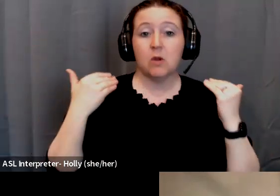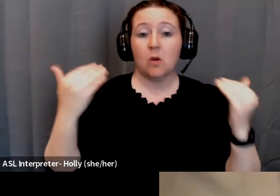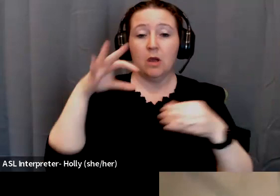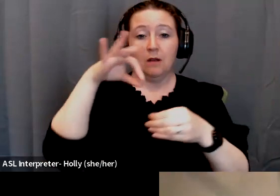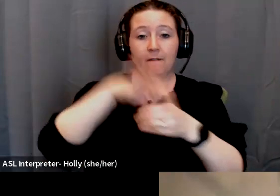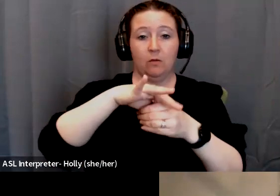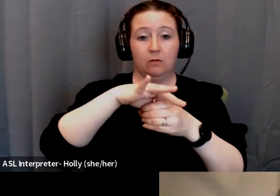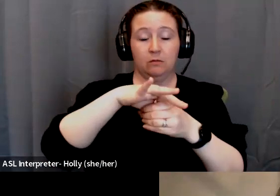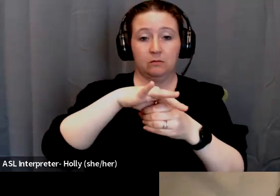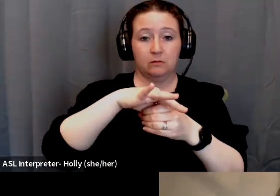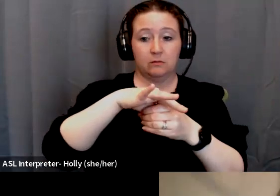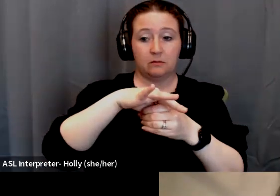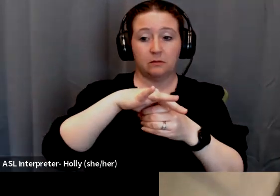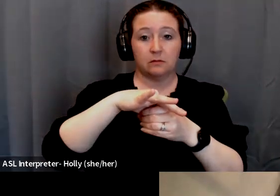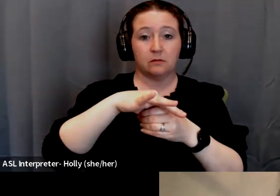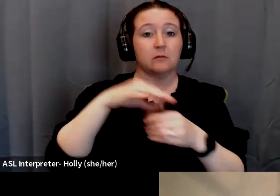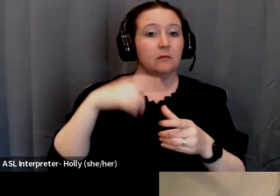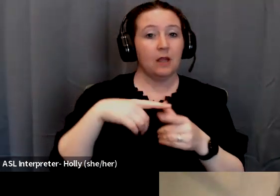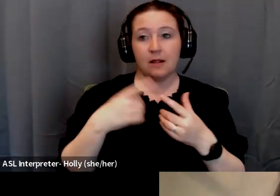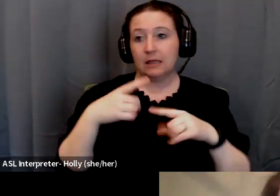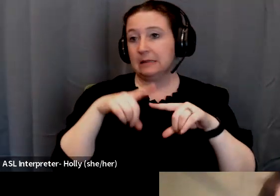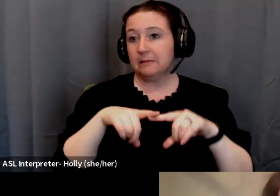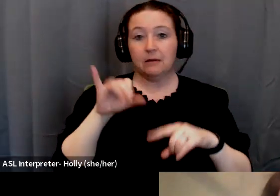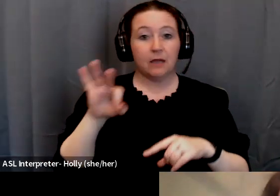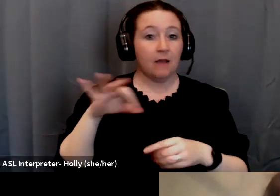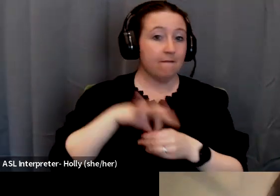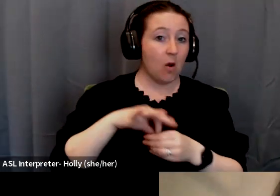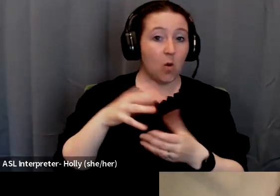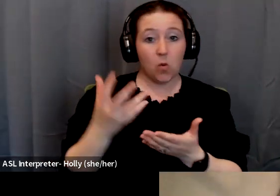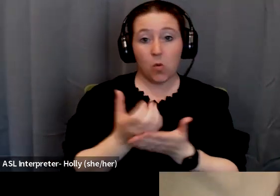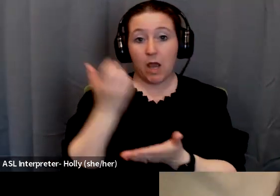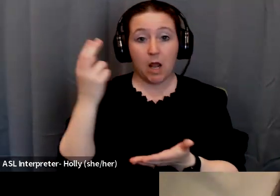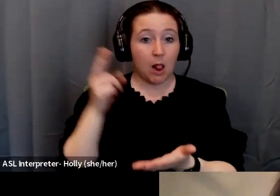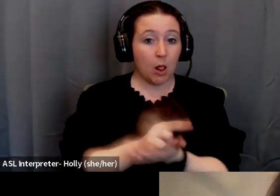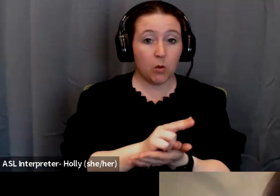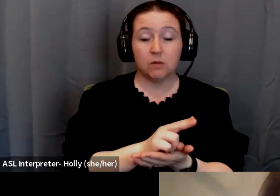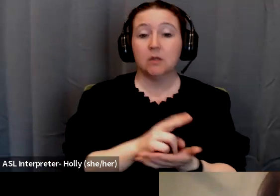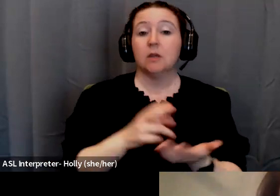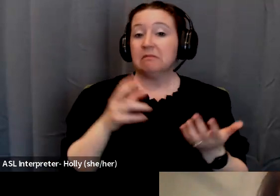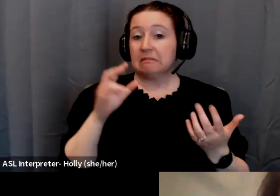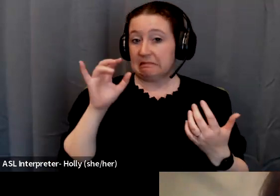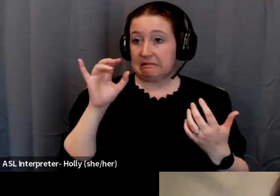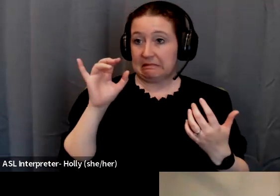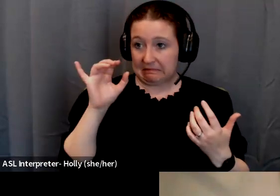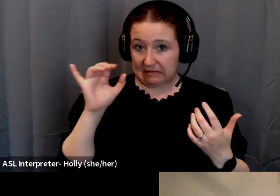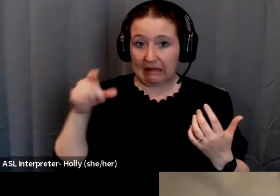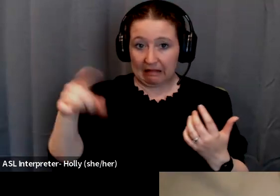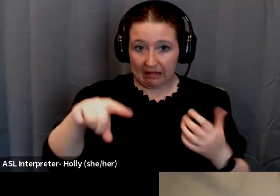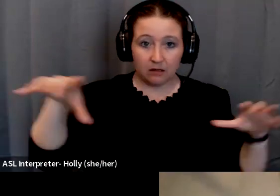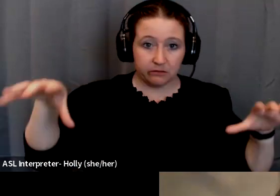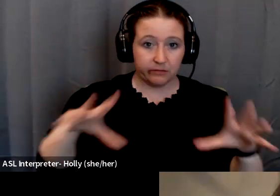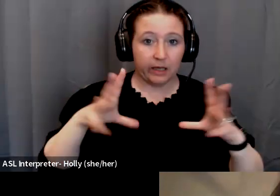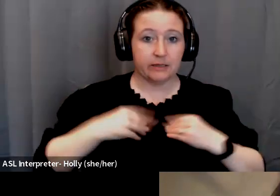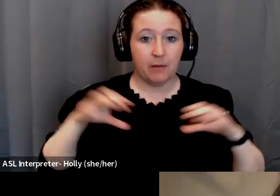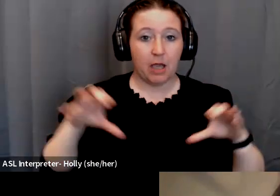And then, depending on if the vote wins or loses, that is the action of the body. So let's say it's a